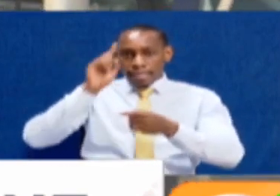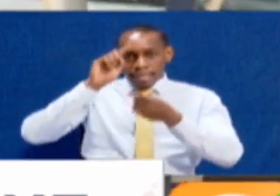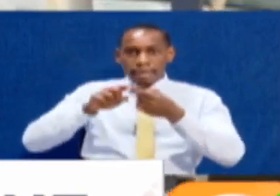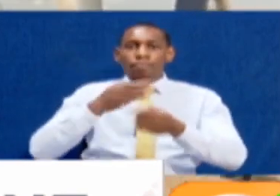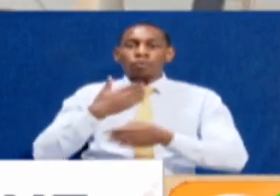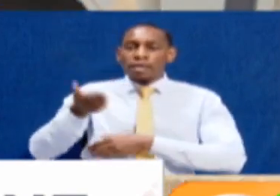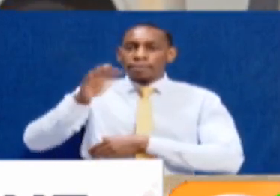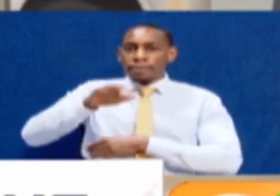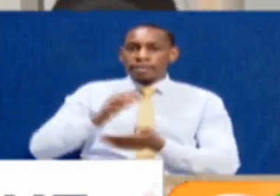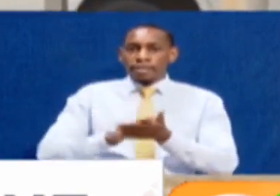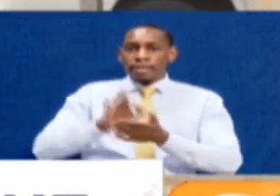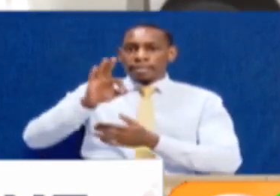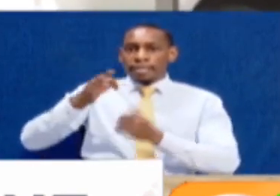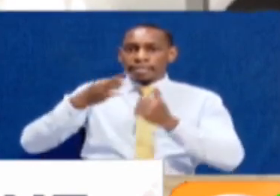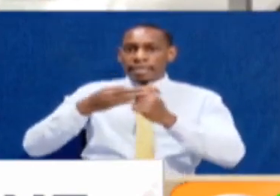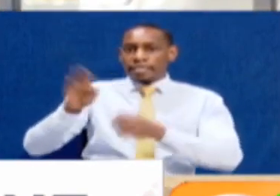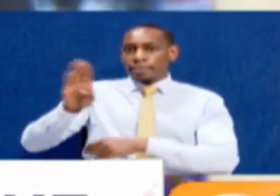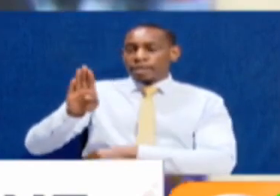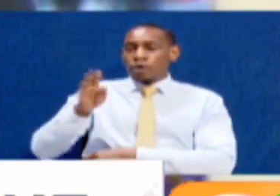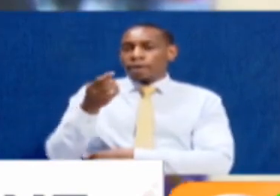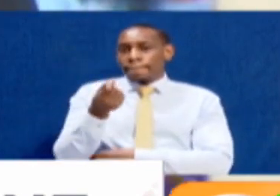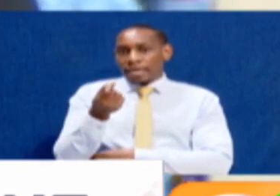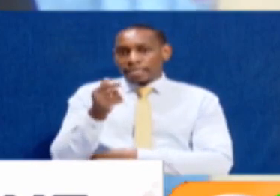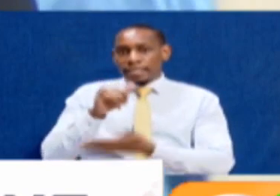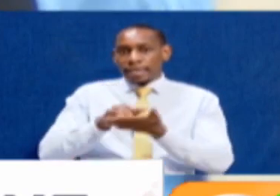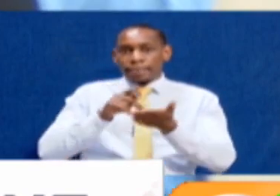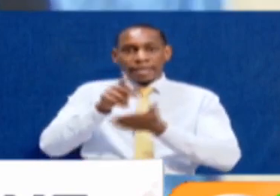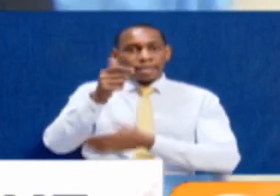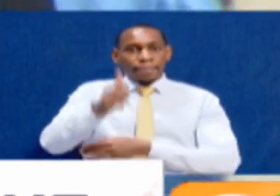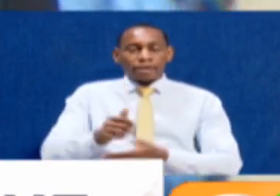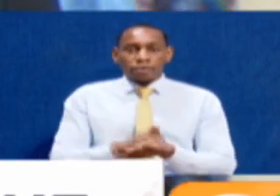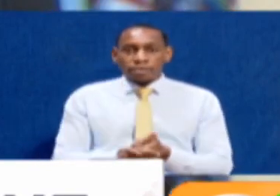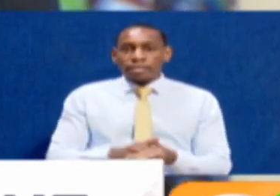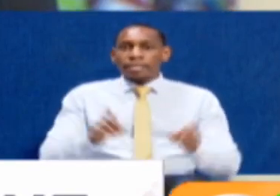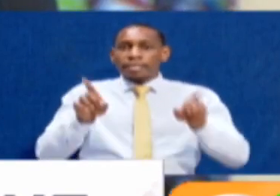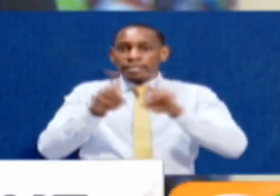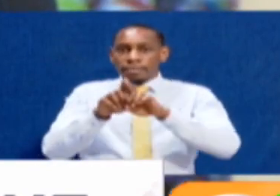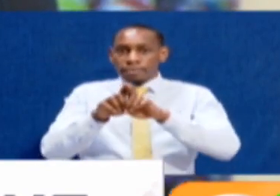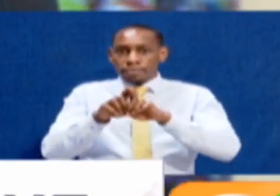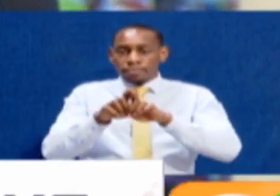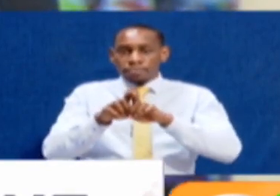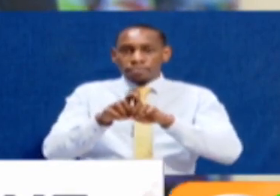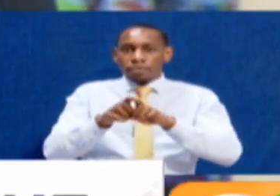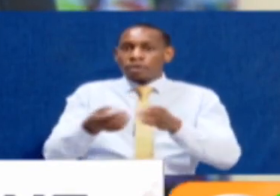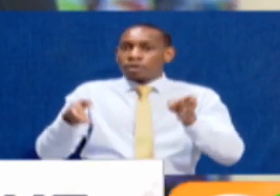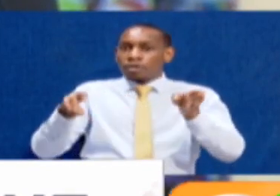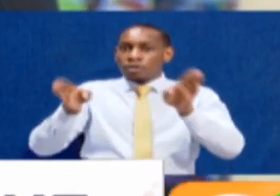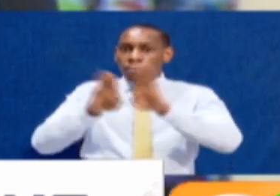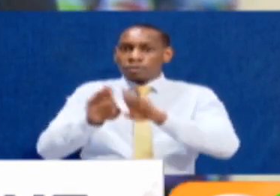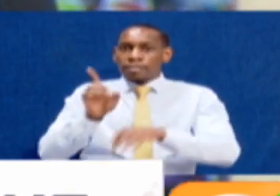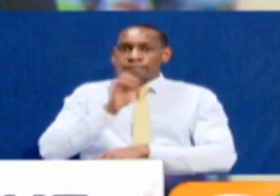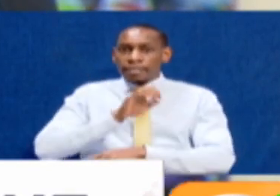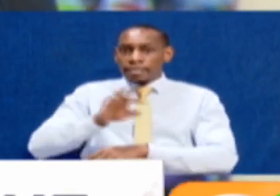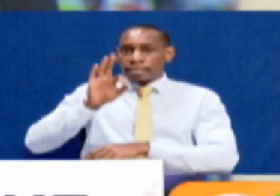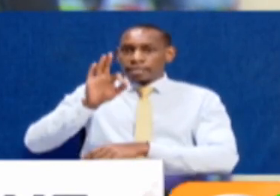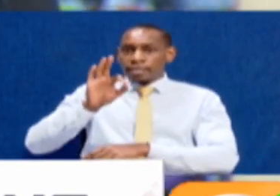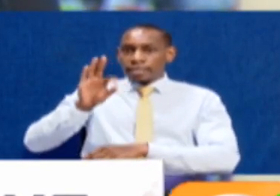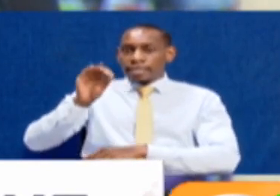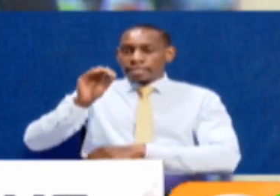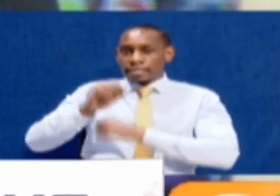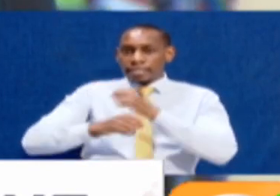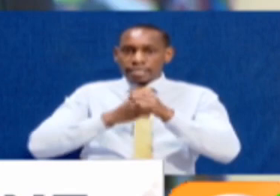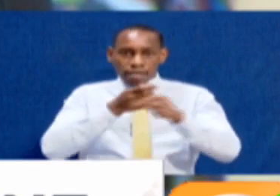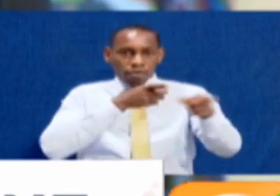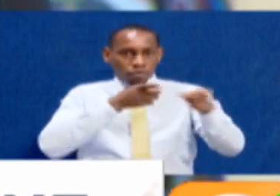recover over 38 billion shillings it owed them. This was also to formally bring to a close a near three-decade